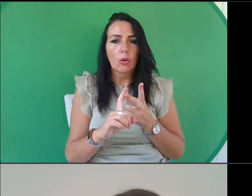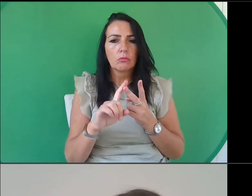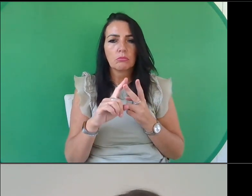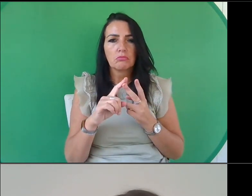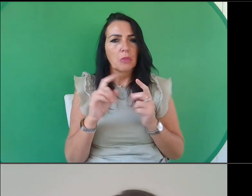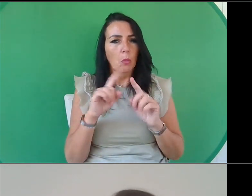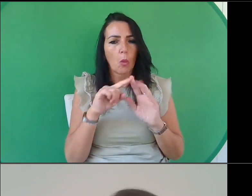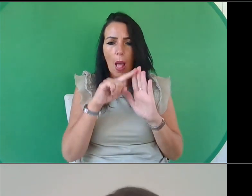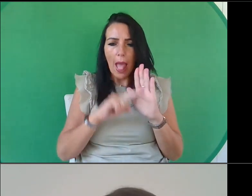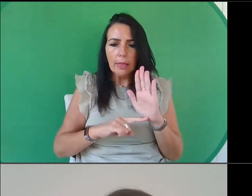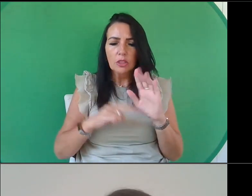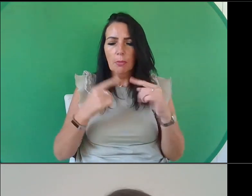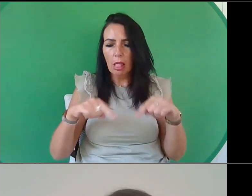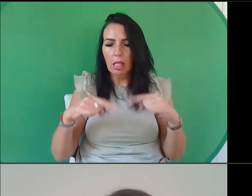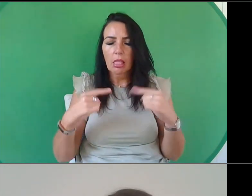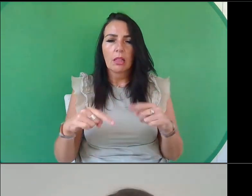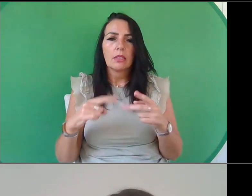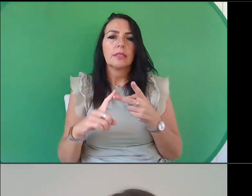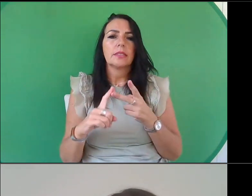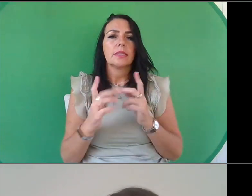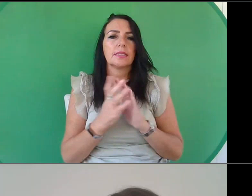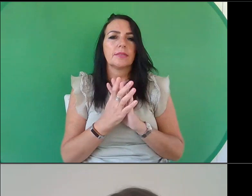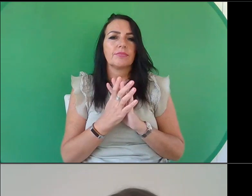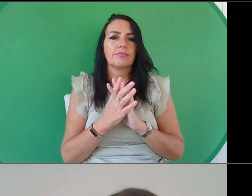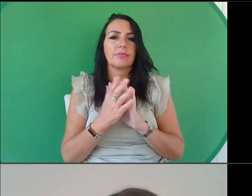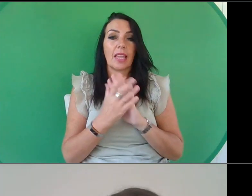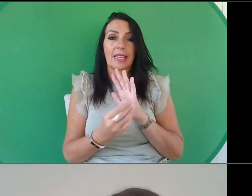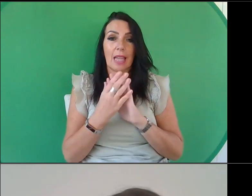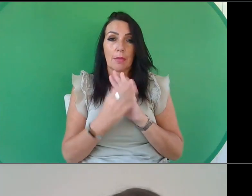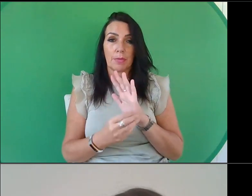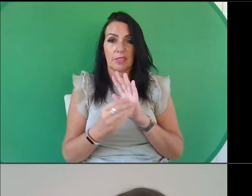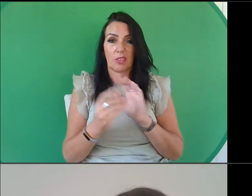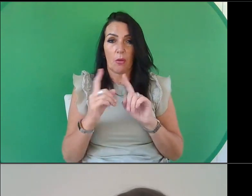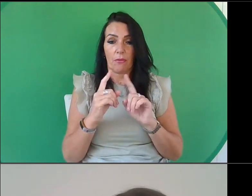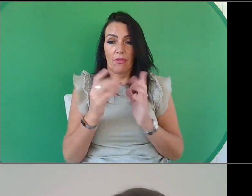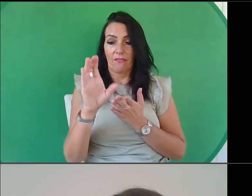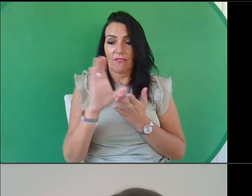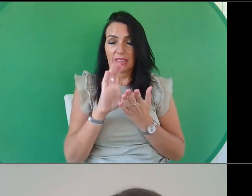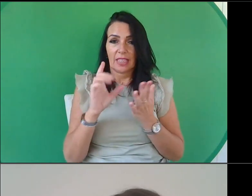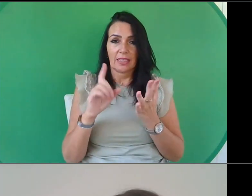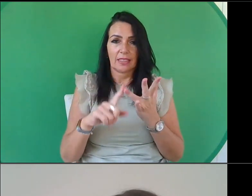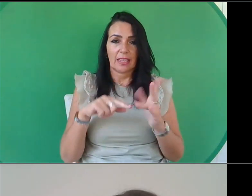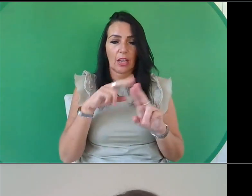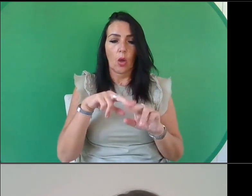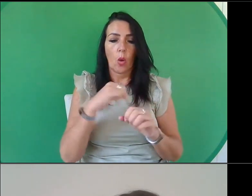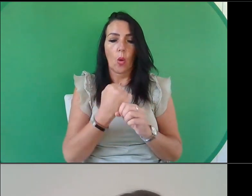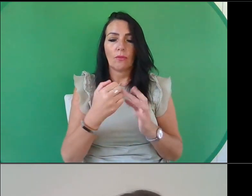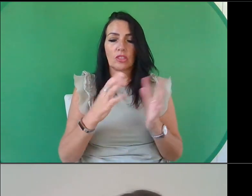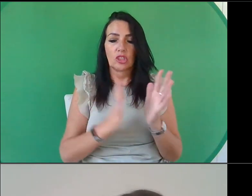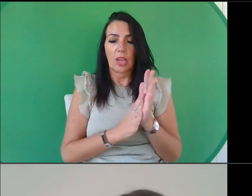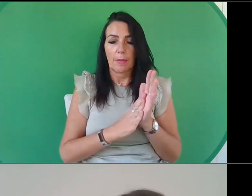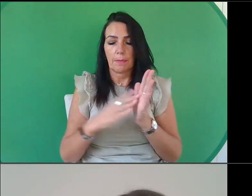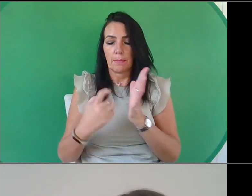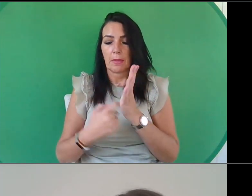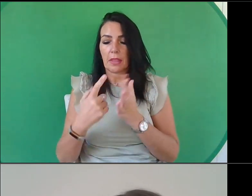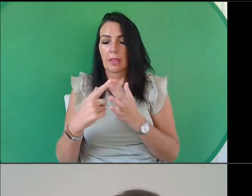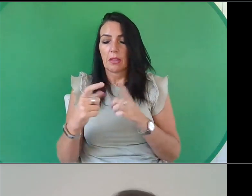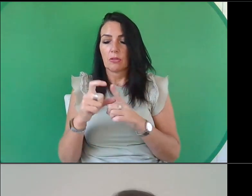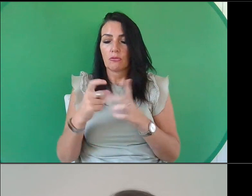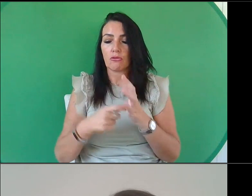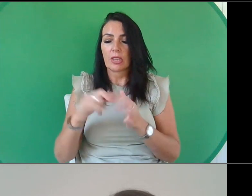for. Perhaps one example of funding that's available is Ofgem redress. Energy Saving Trust was